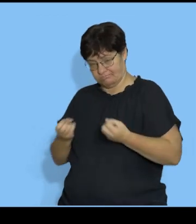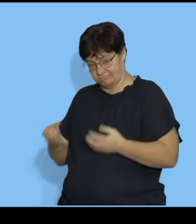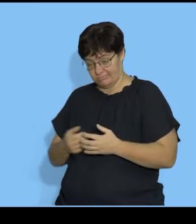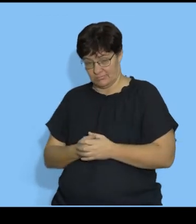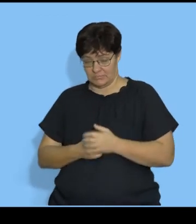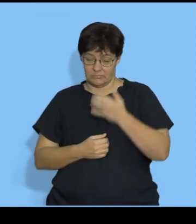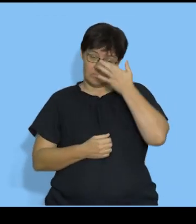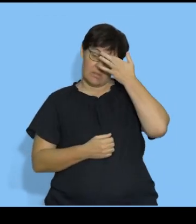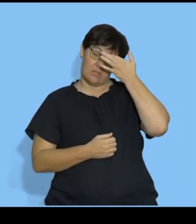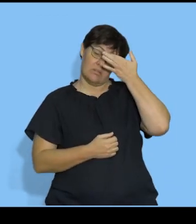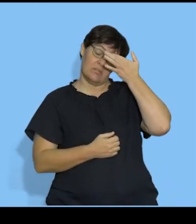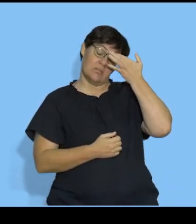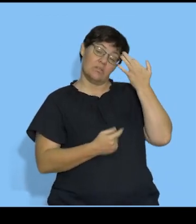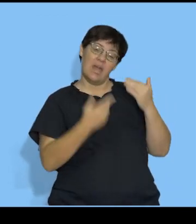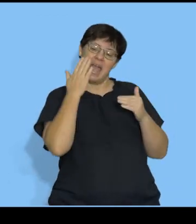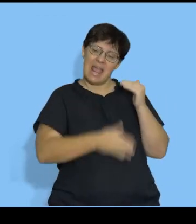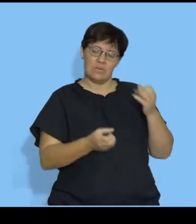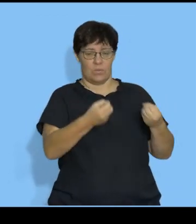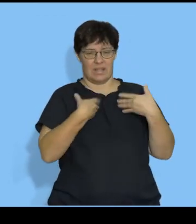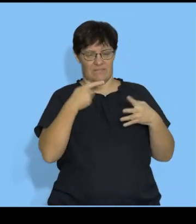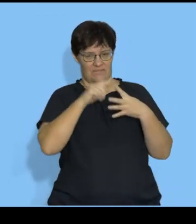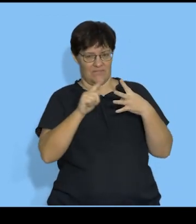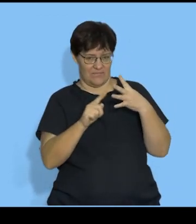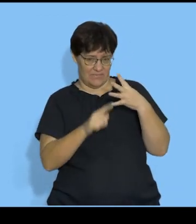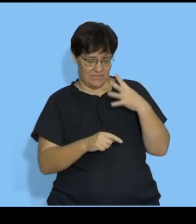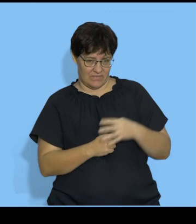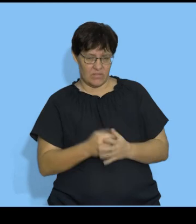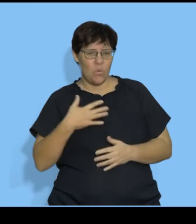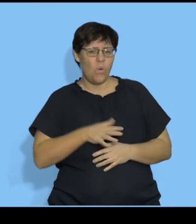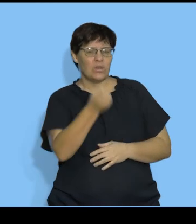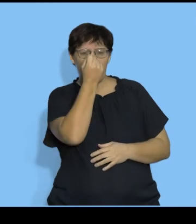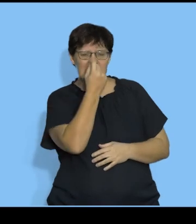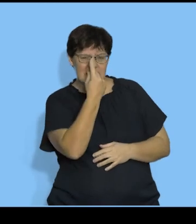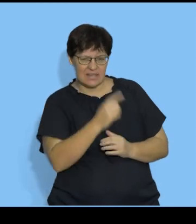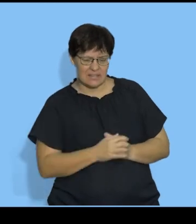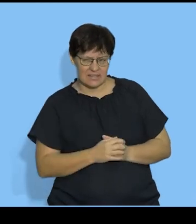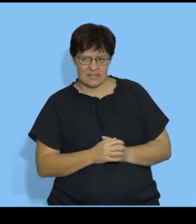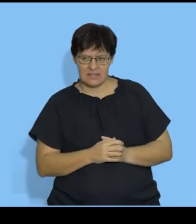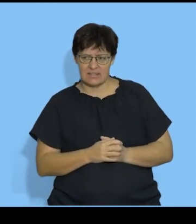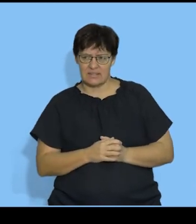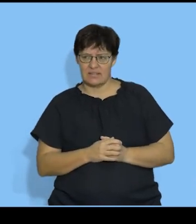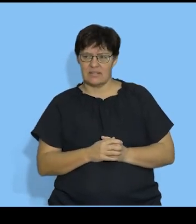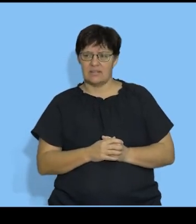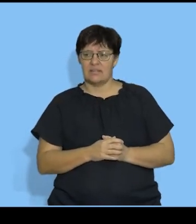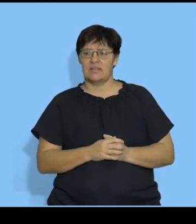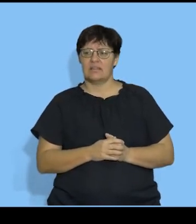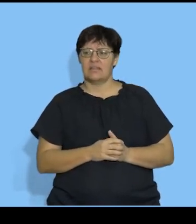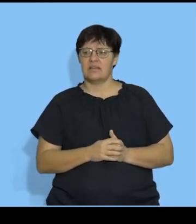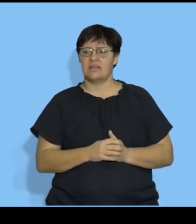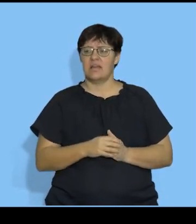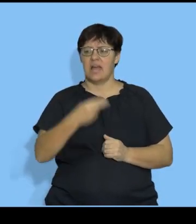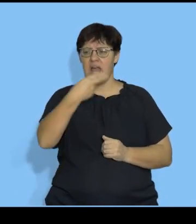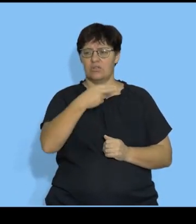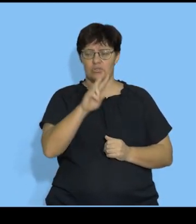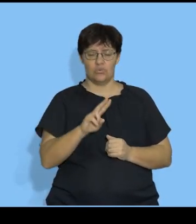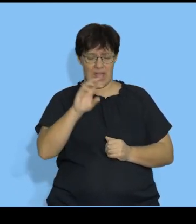end, it gives us that. So we want to understand that, okay, the hydrogen sulfide is actually our